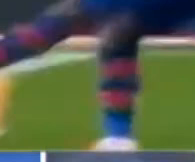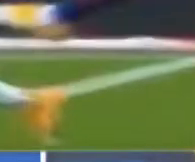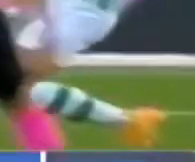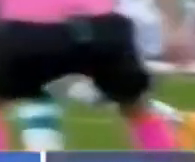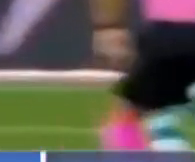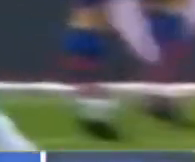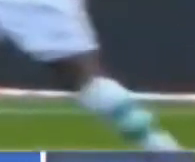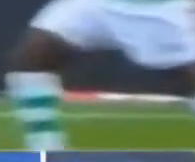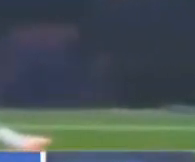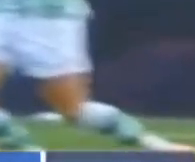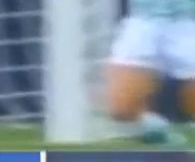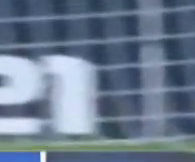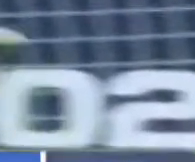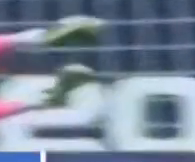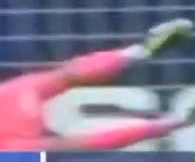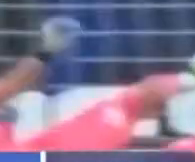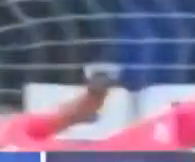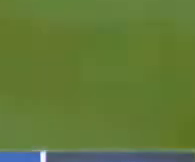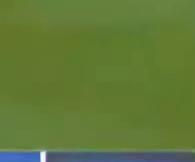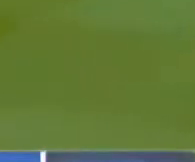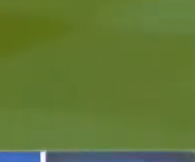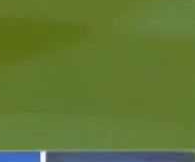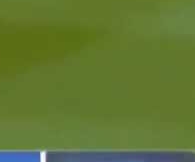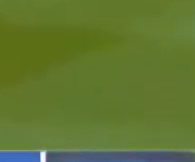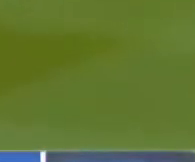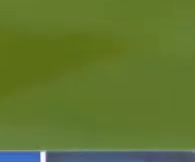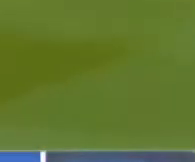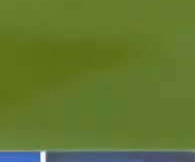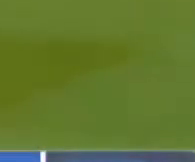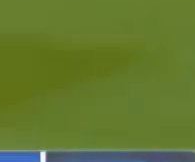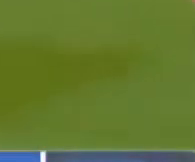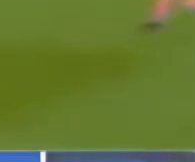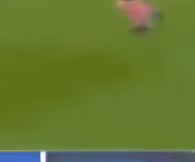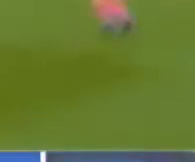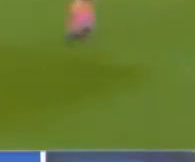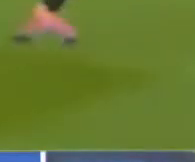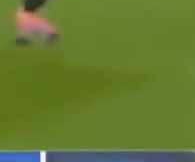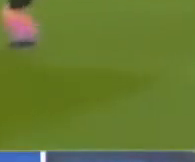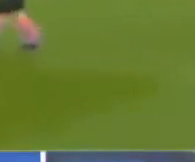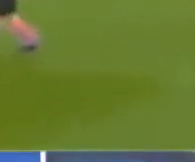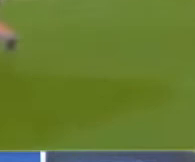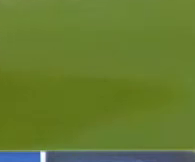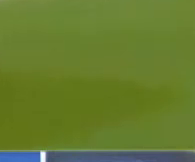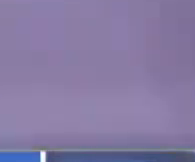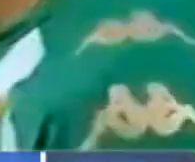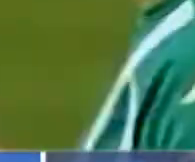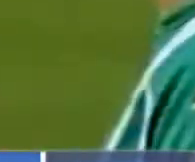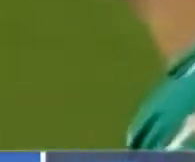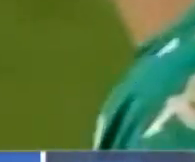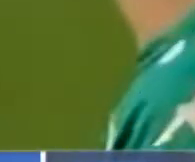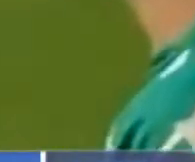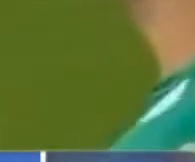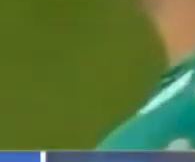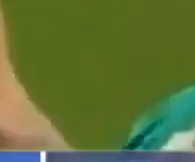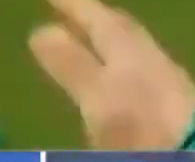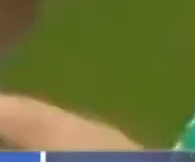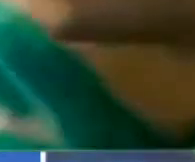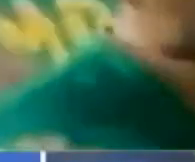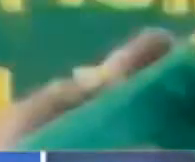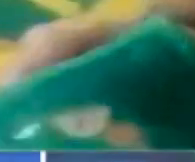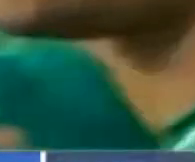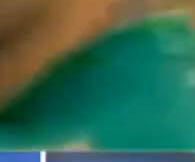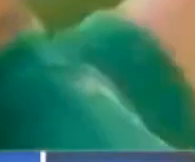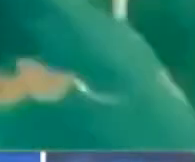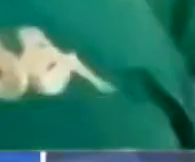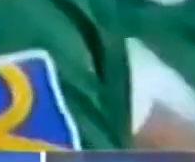Look at that beauty, Graham. Look at Messi's face, Simon. That's the beauty. Off to Cristian Teo. Teo puts it back, and there it is. It's the equaliser